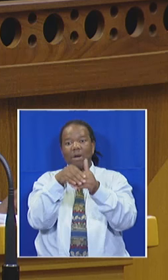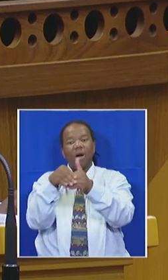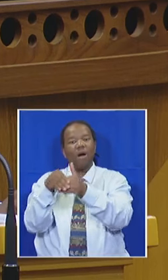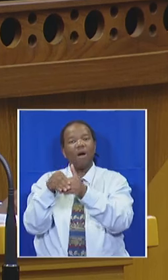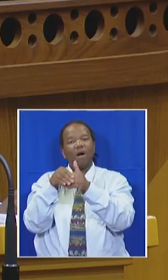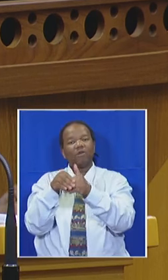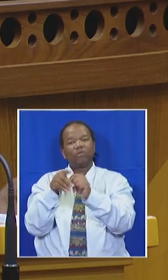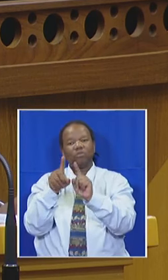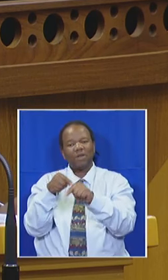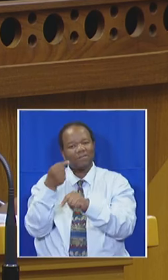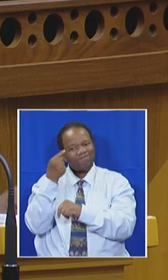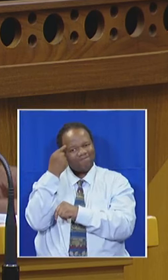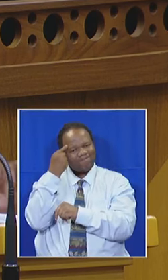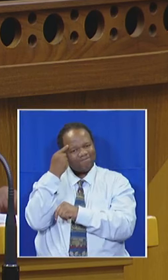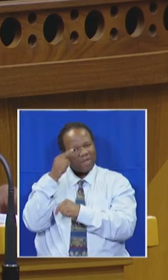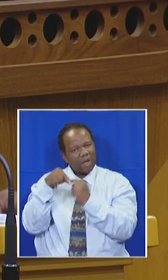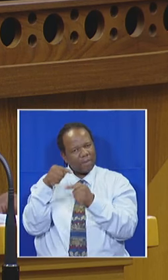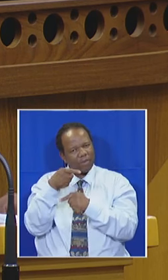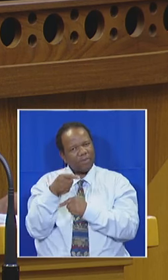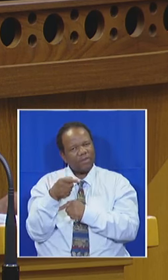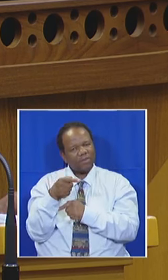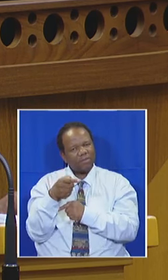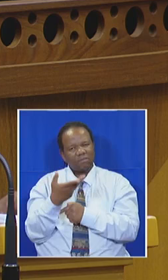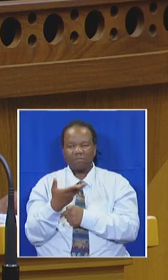yourself. How do we make